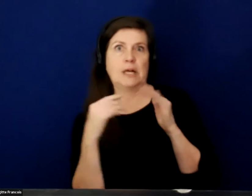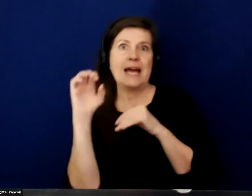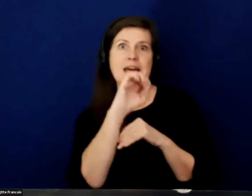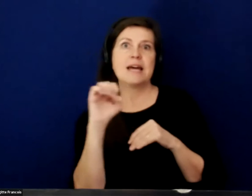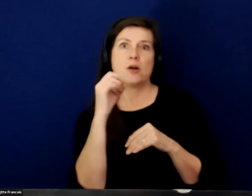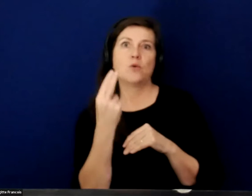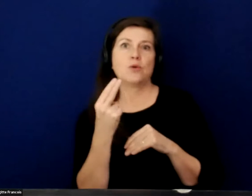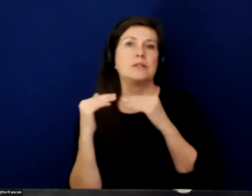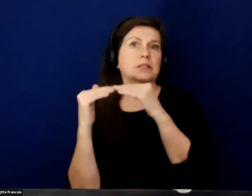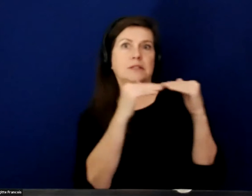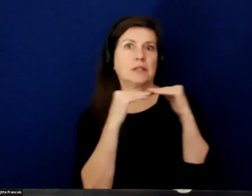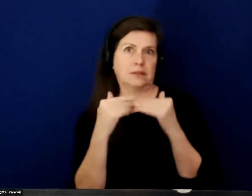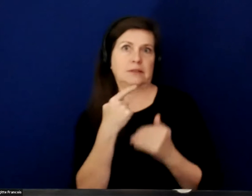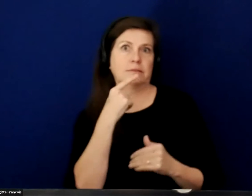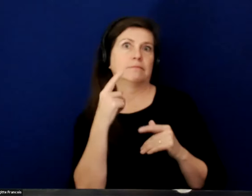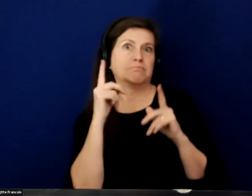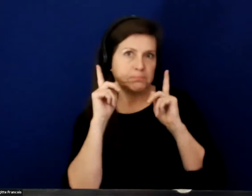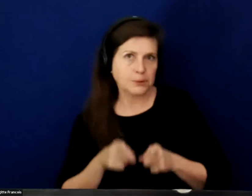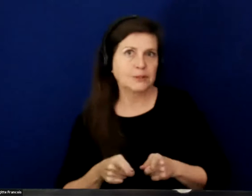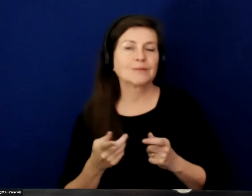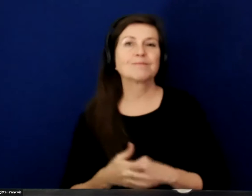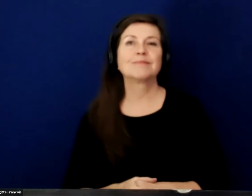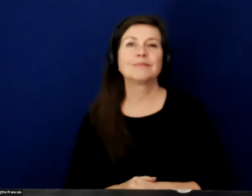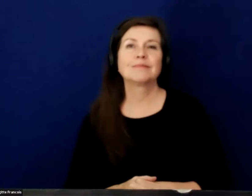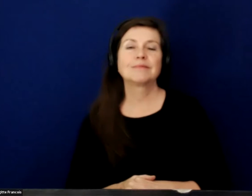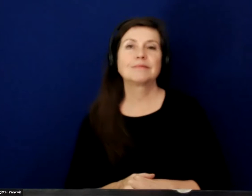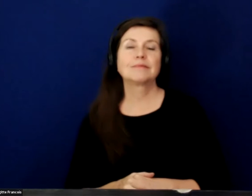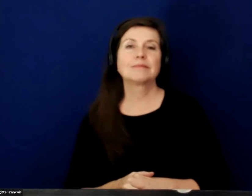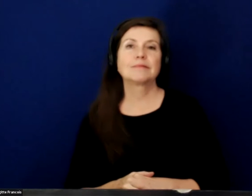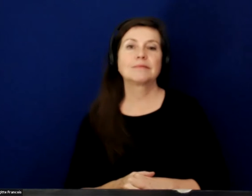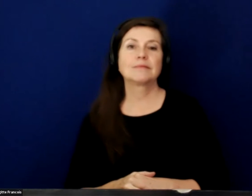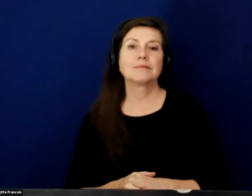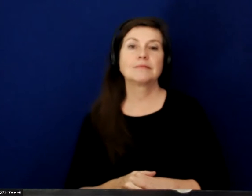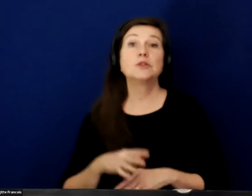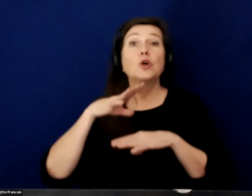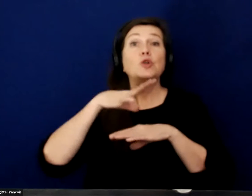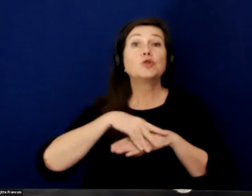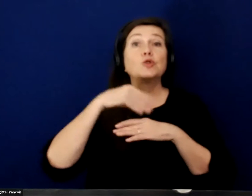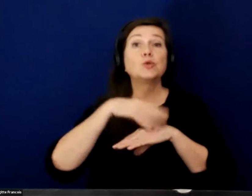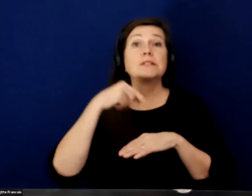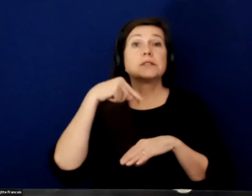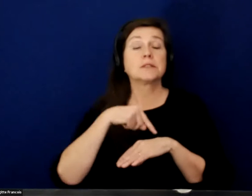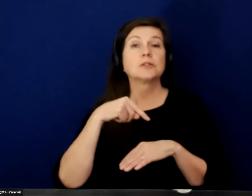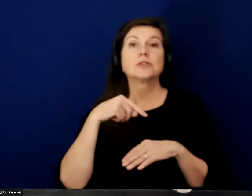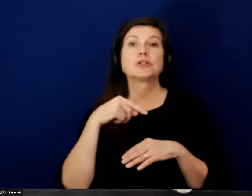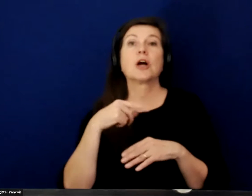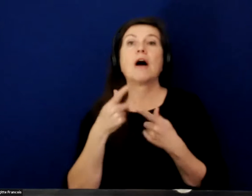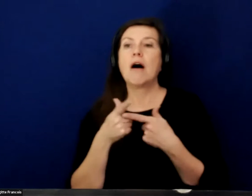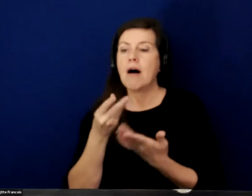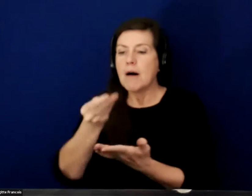I think we also in Sweden, we have written into the Swedish strategy for